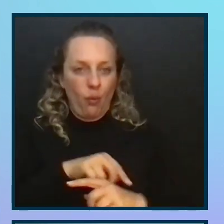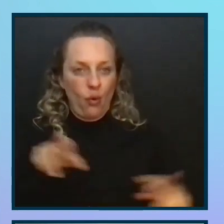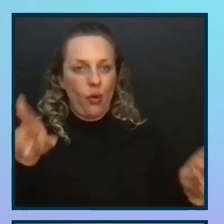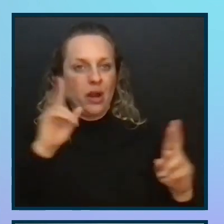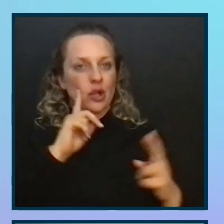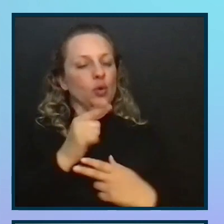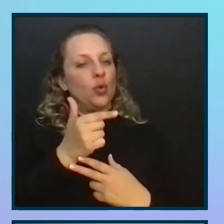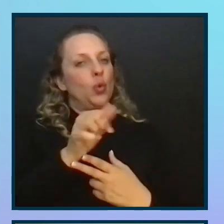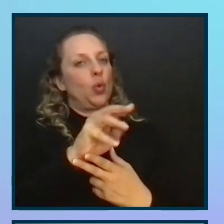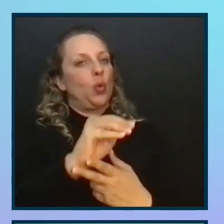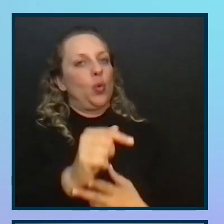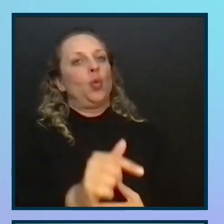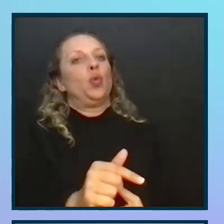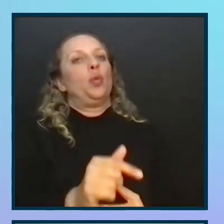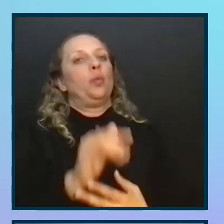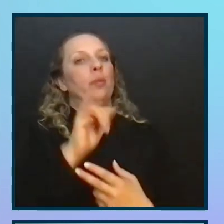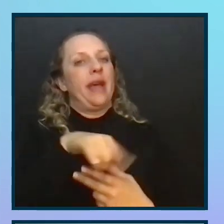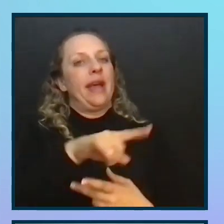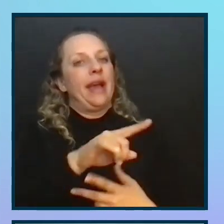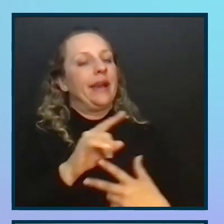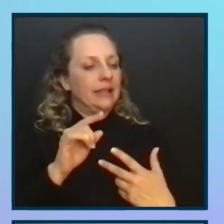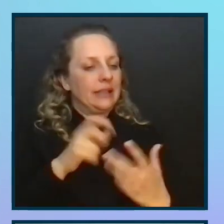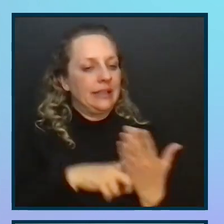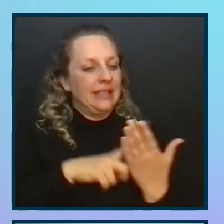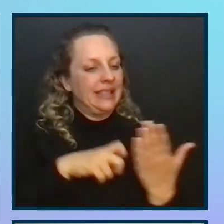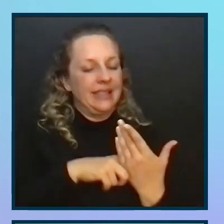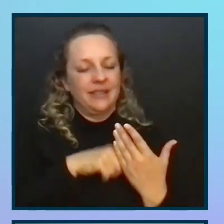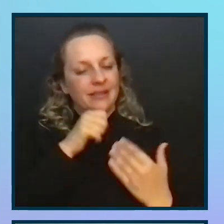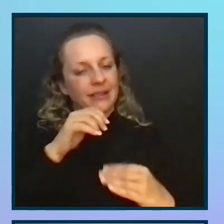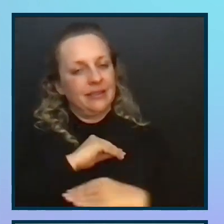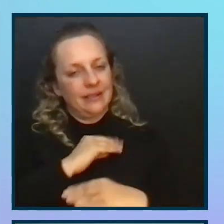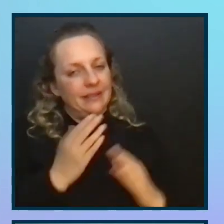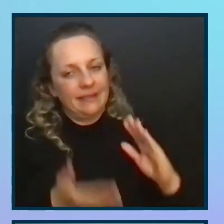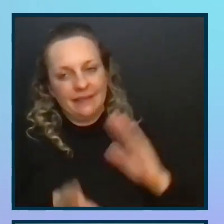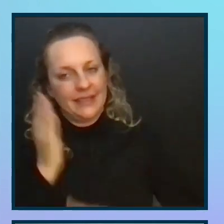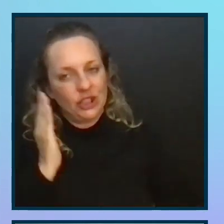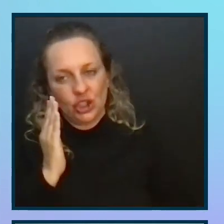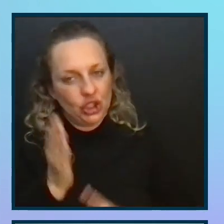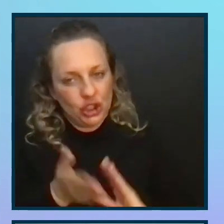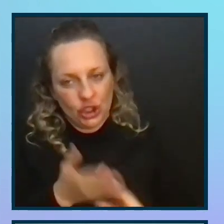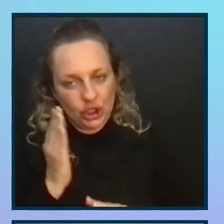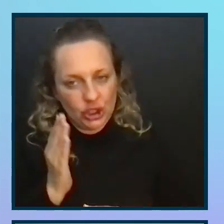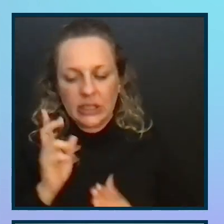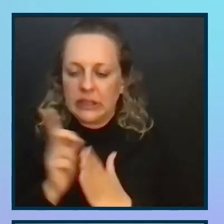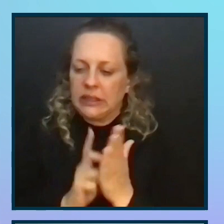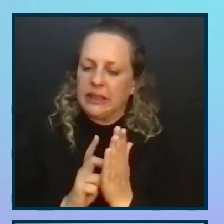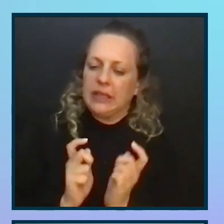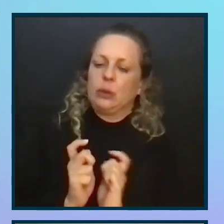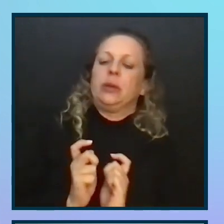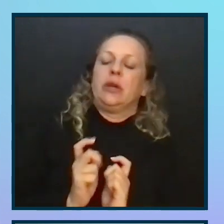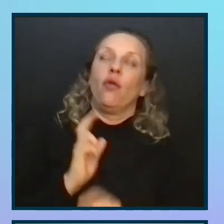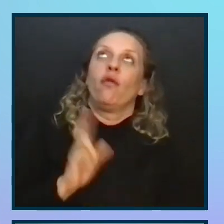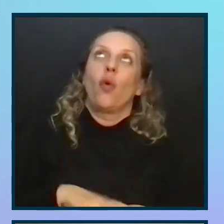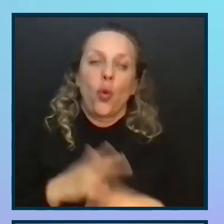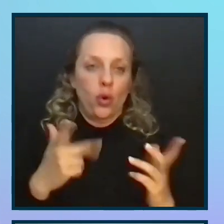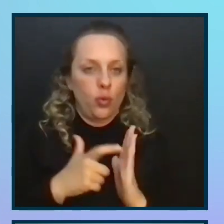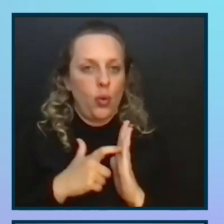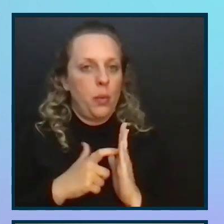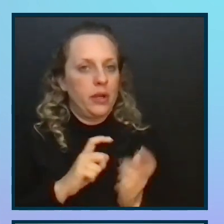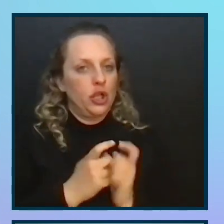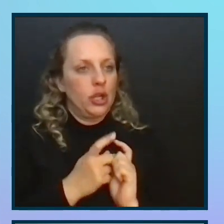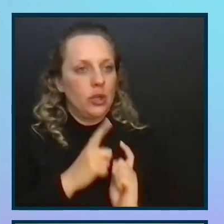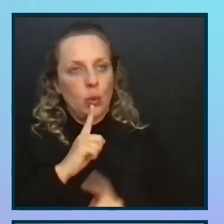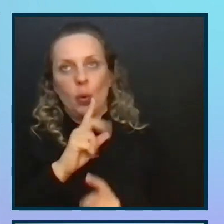ticket, because we find it super inefficient. We end up, let's say we have to make a design tweak. Of course, that might happen. Requirements change,